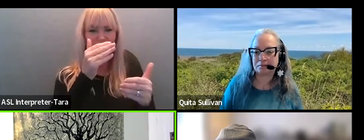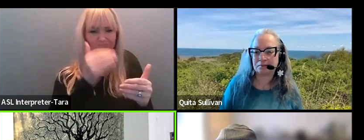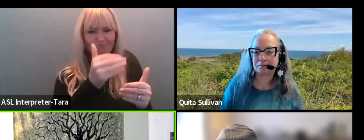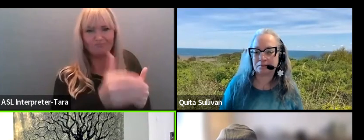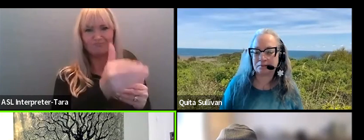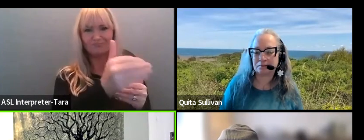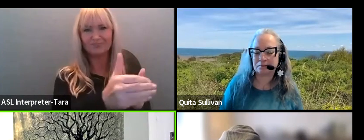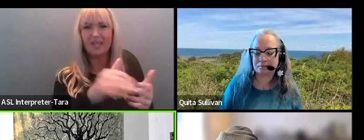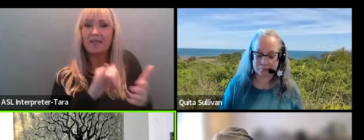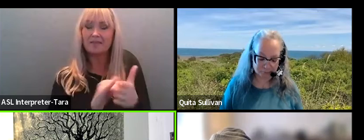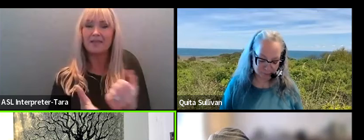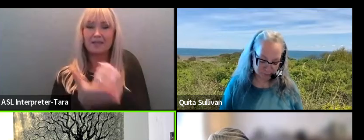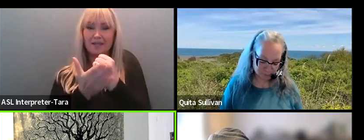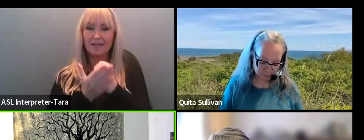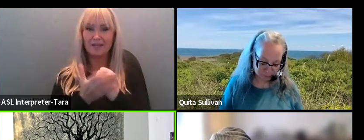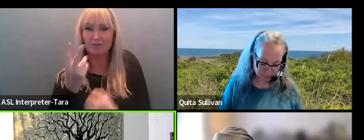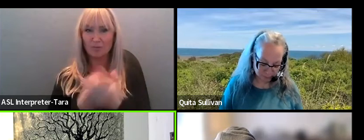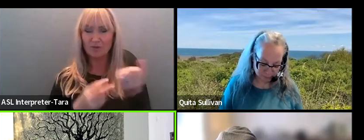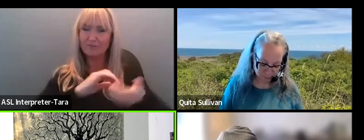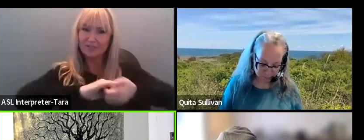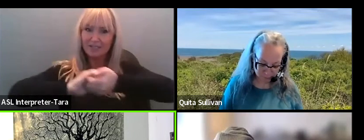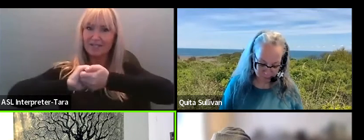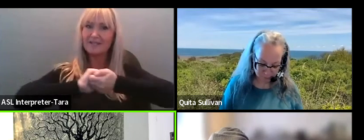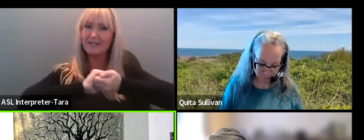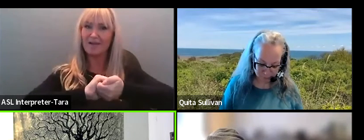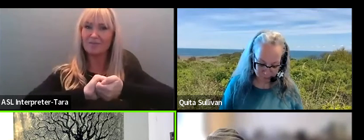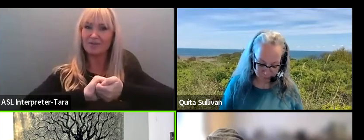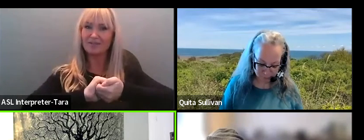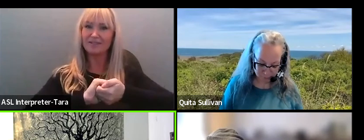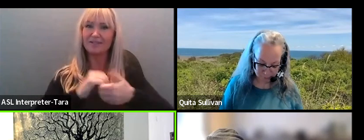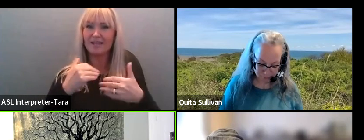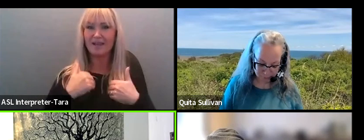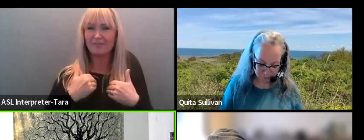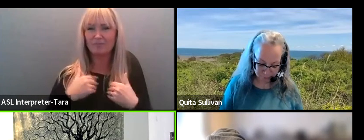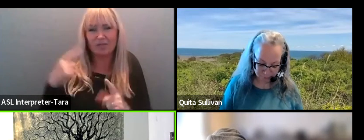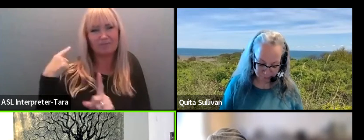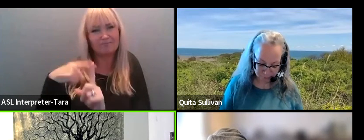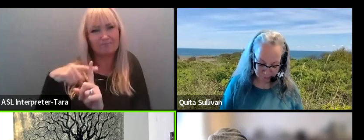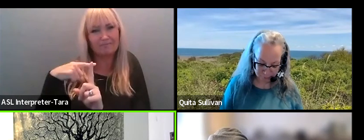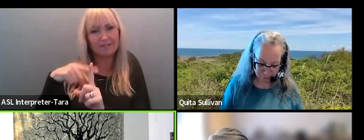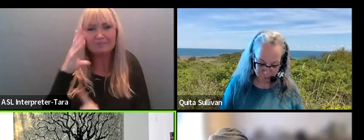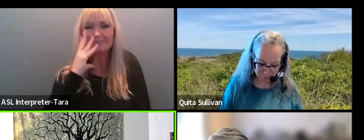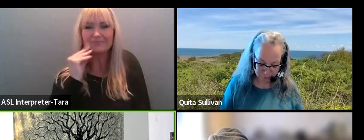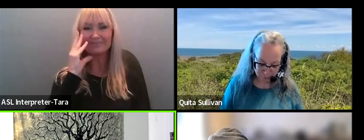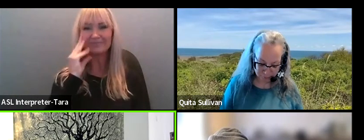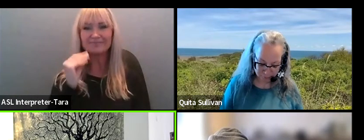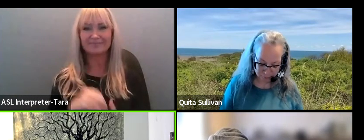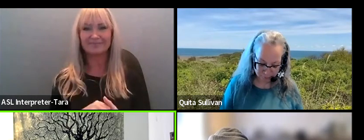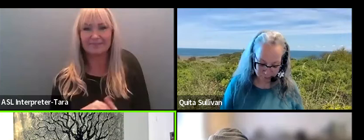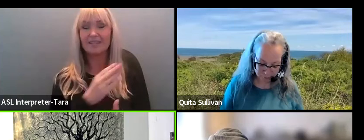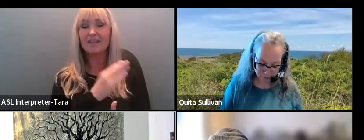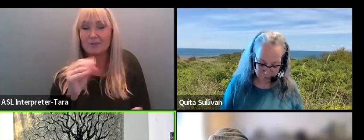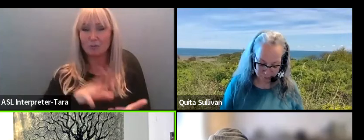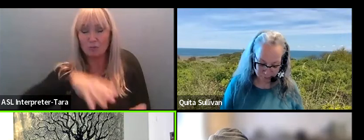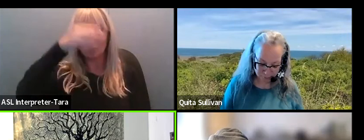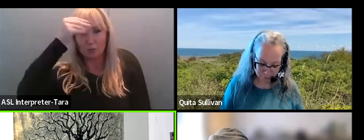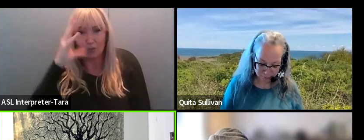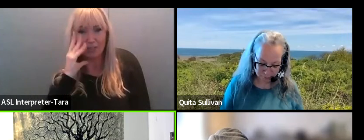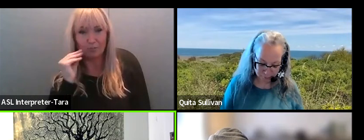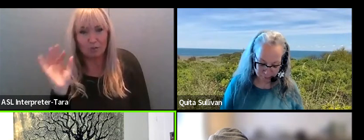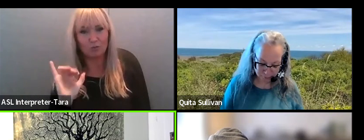us collaborate in the way that we did and have it be more of a positive experience and a learning experience.